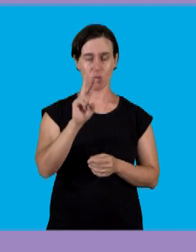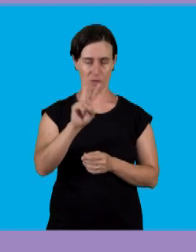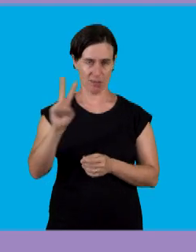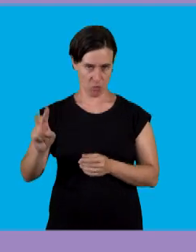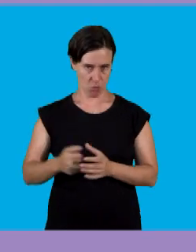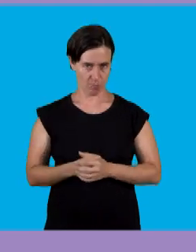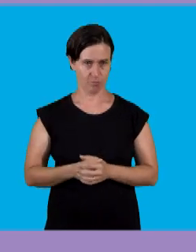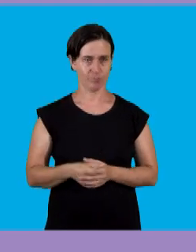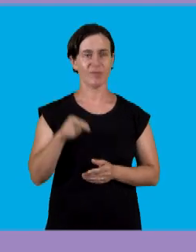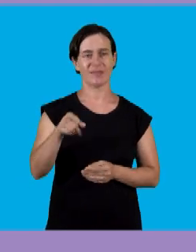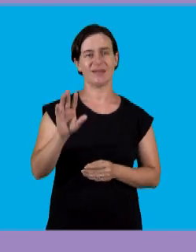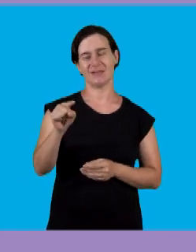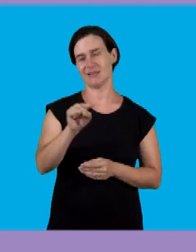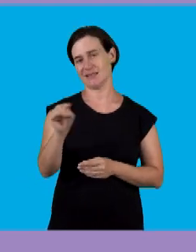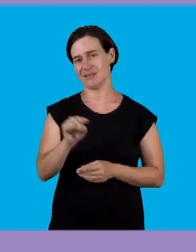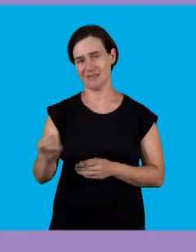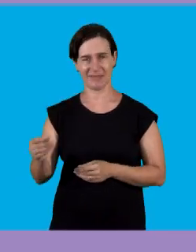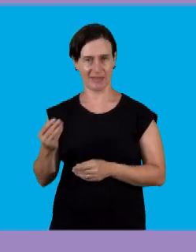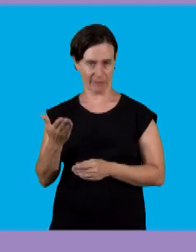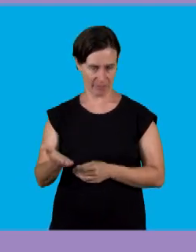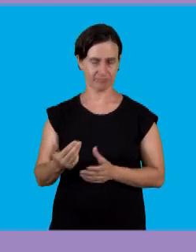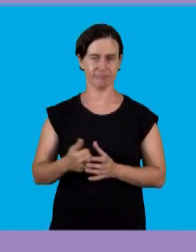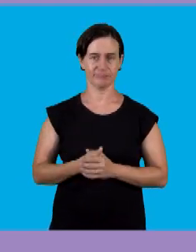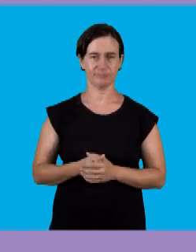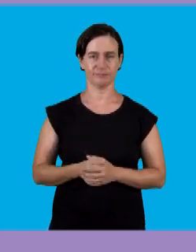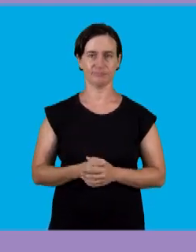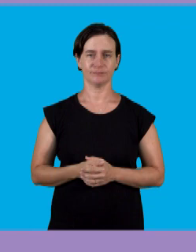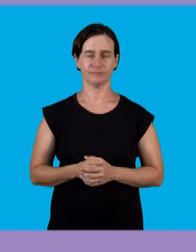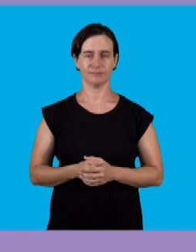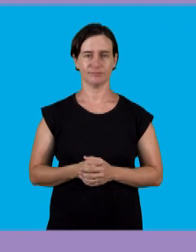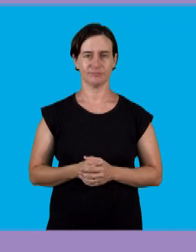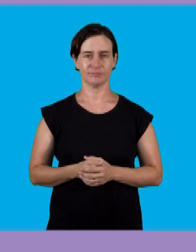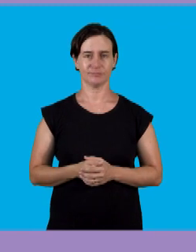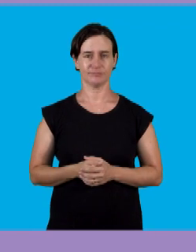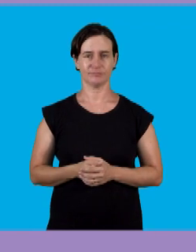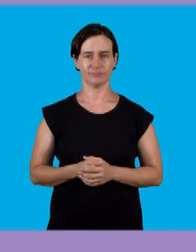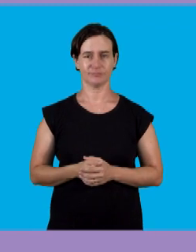-22, and we are going to still remain with that variable of a z.